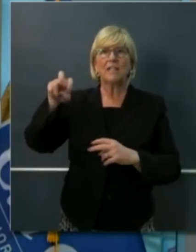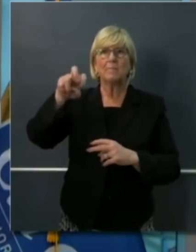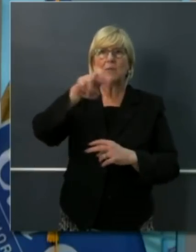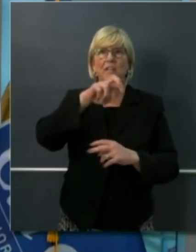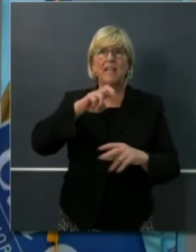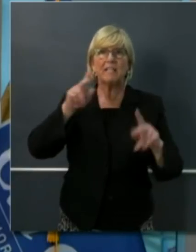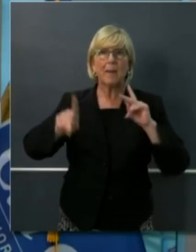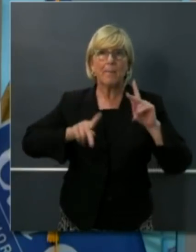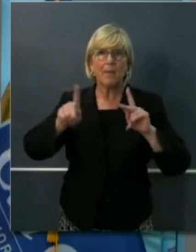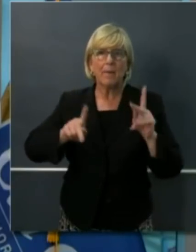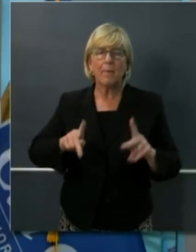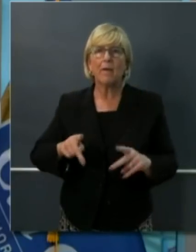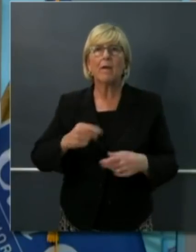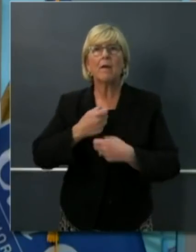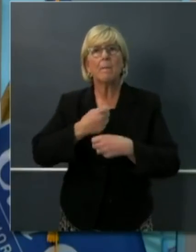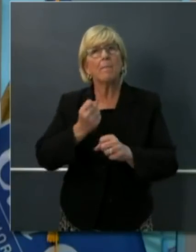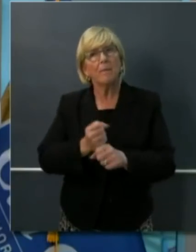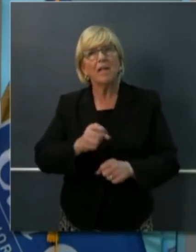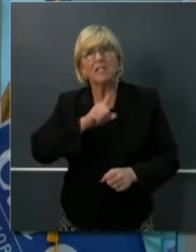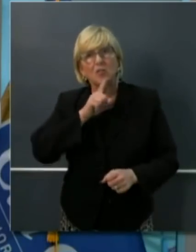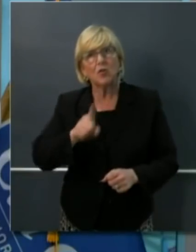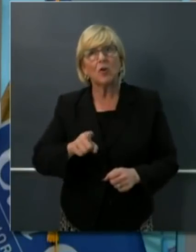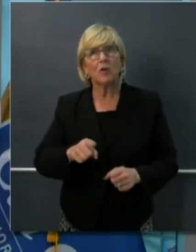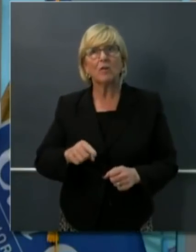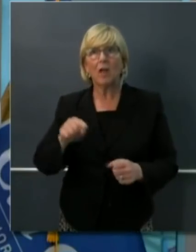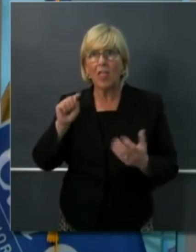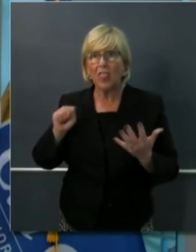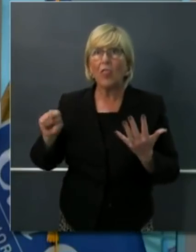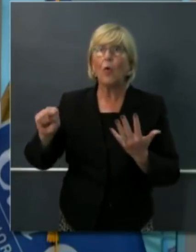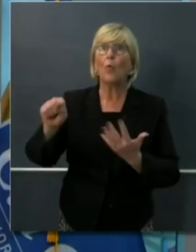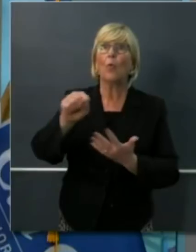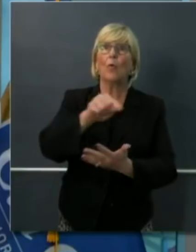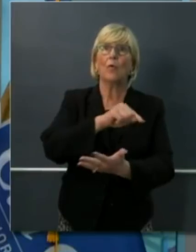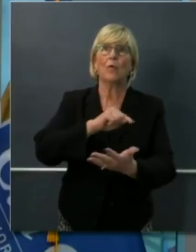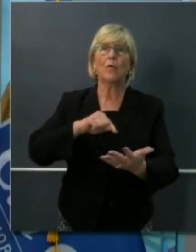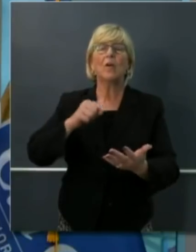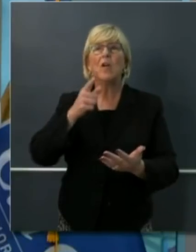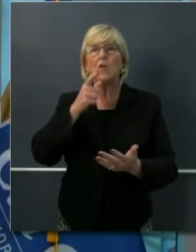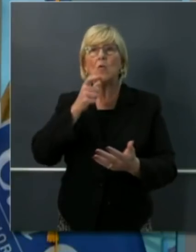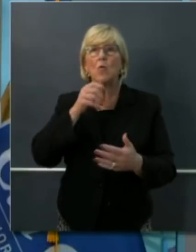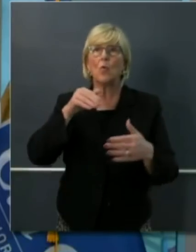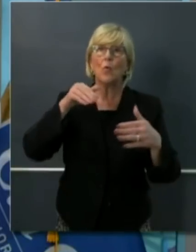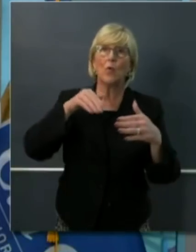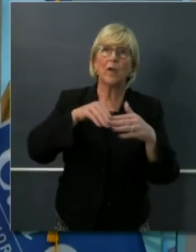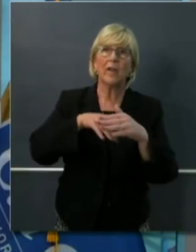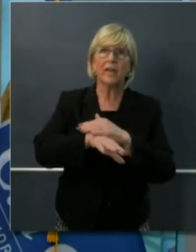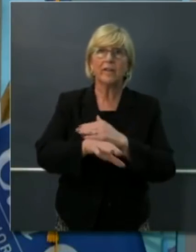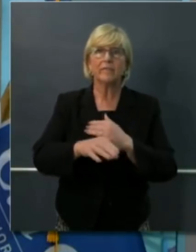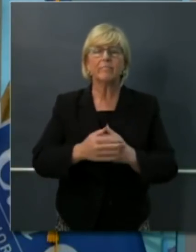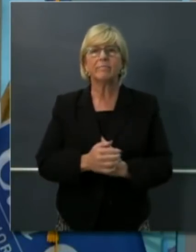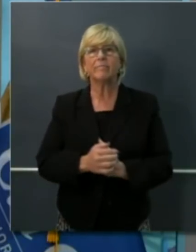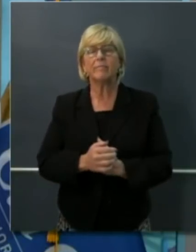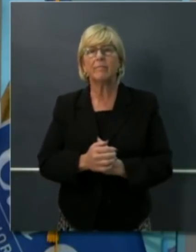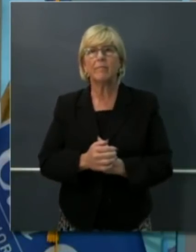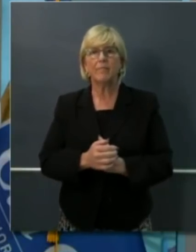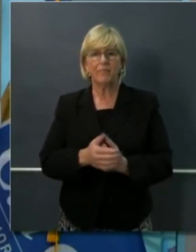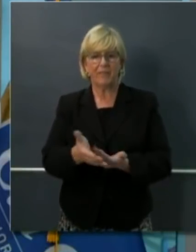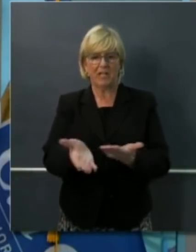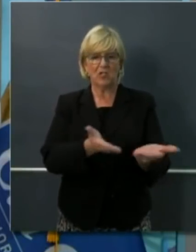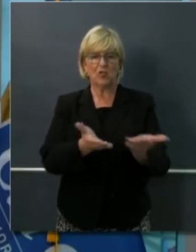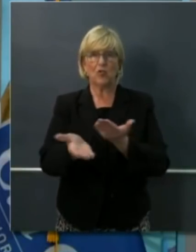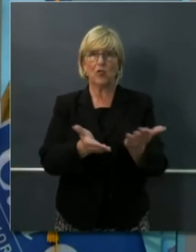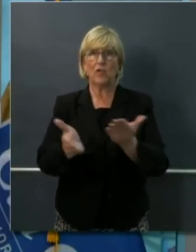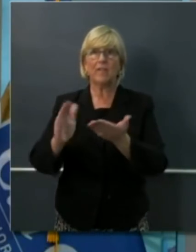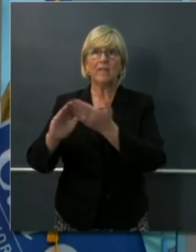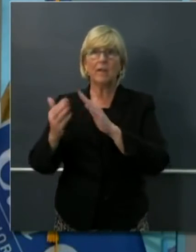efforts. We want to make sure that those folks, those who go in to serve our